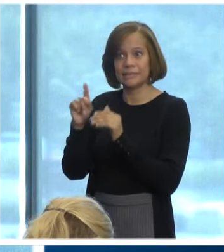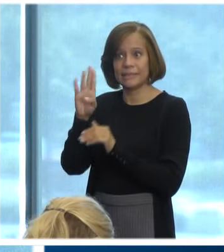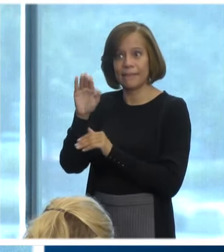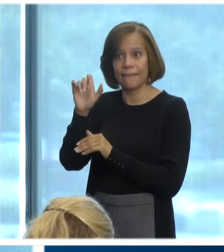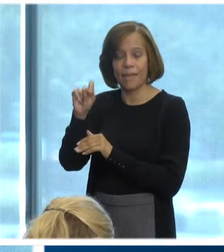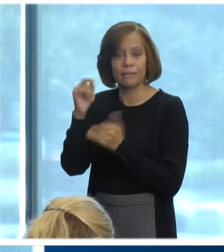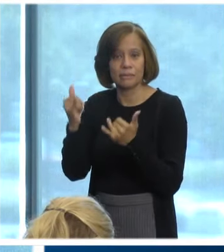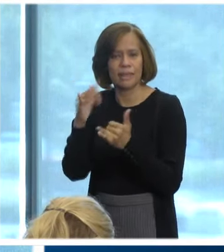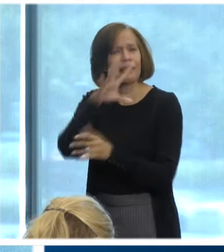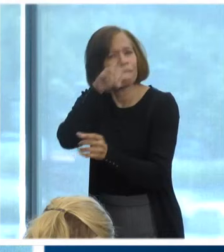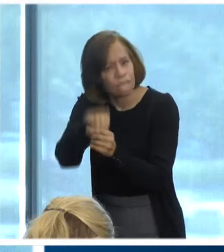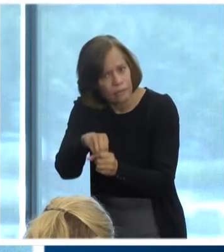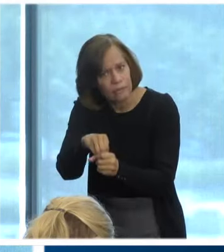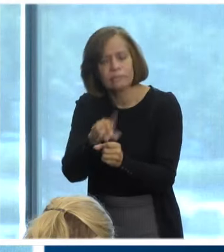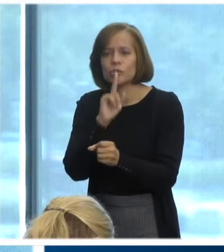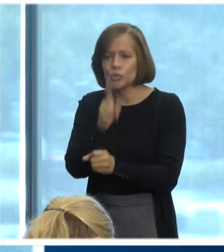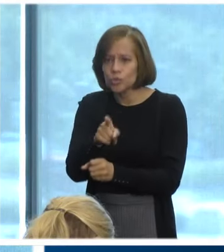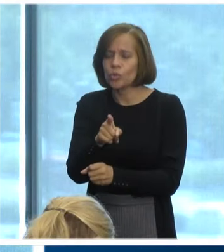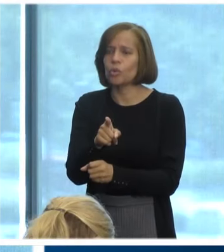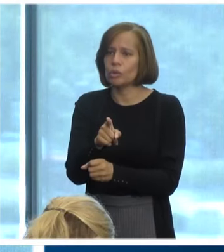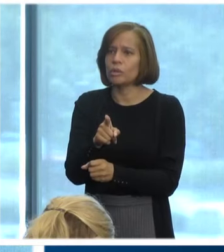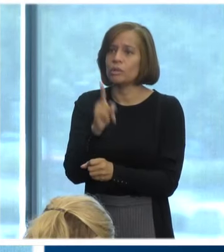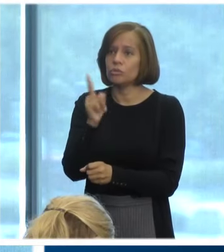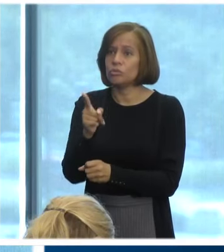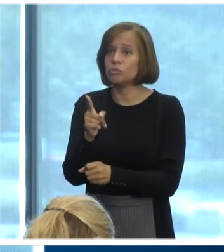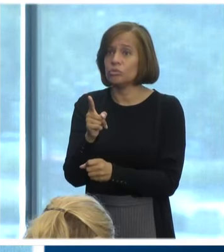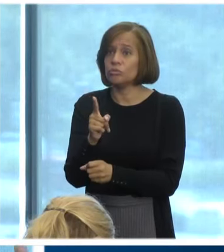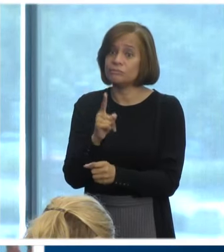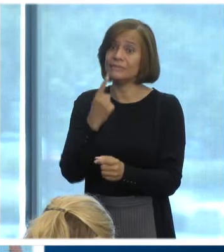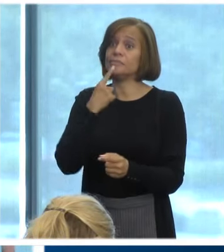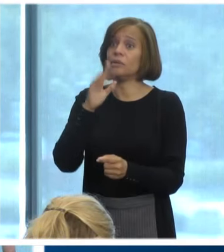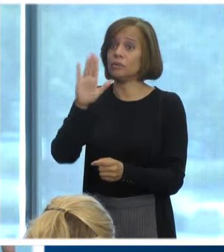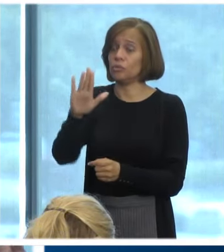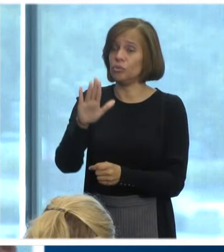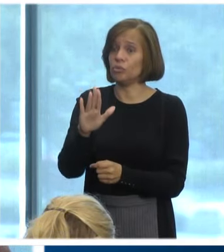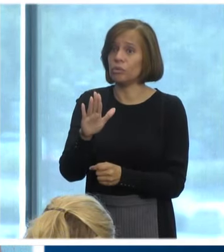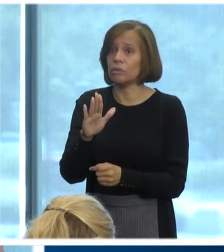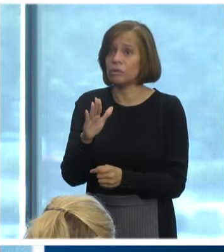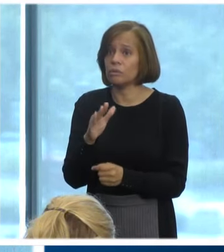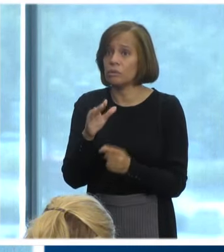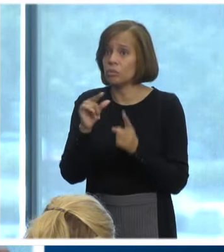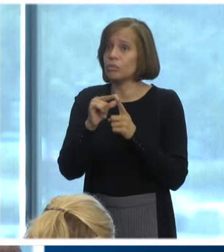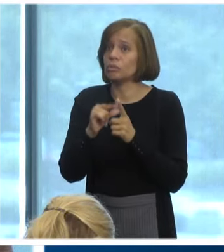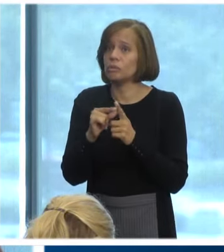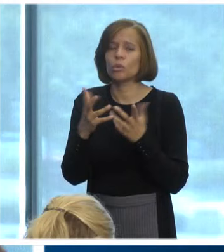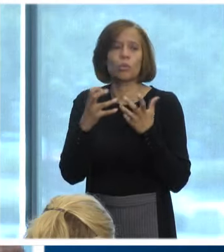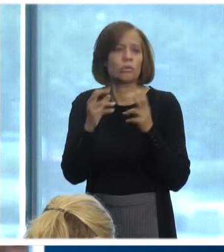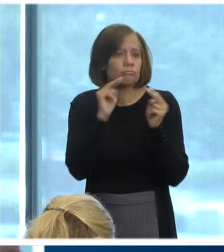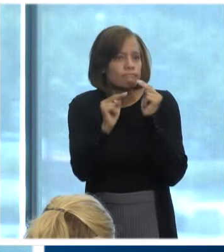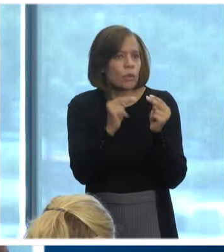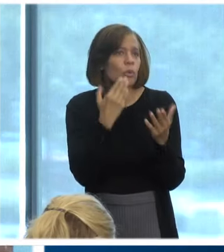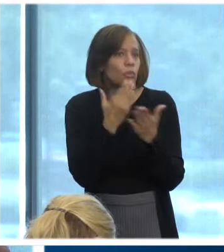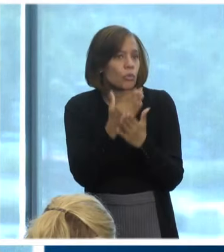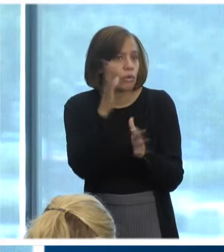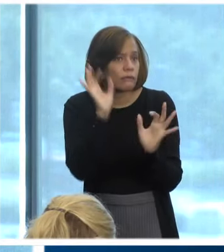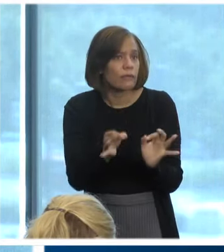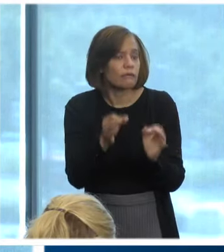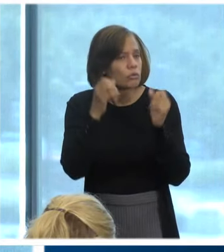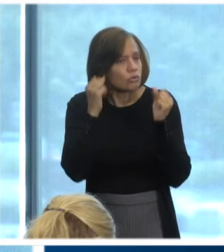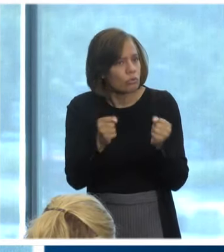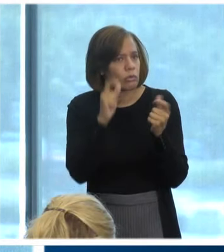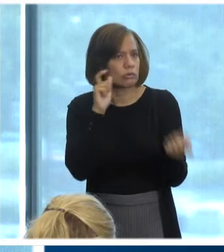heard. And allow us to go to the table in December to negotiate in good faith, strong, meaningful